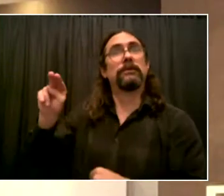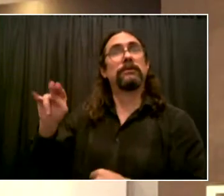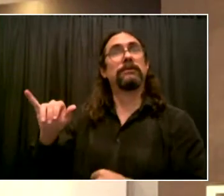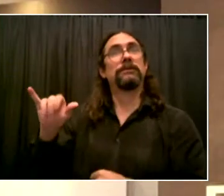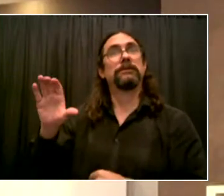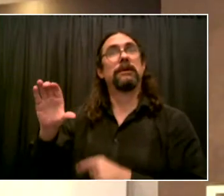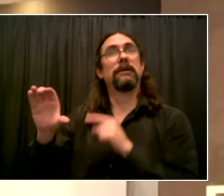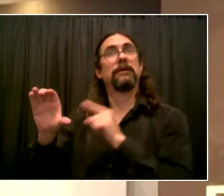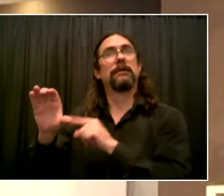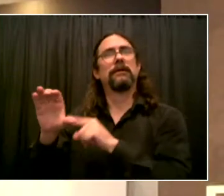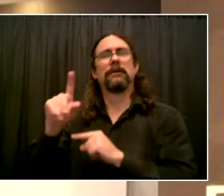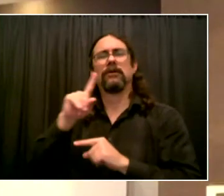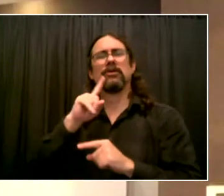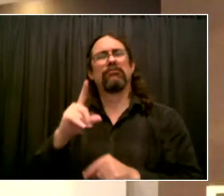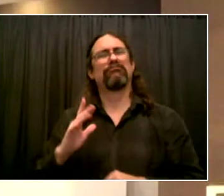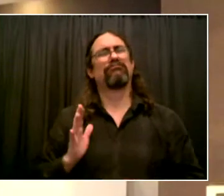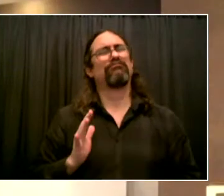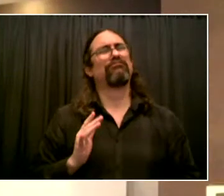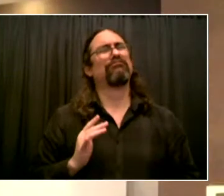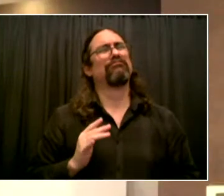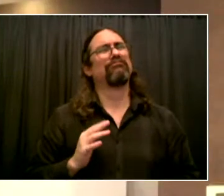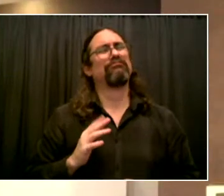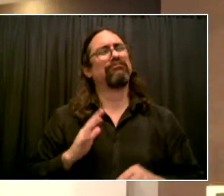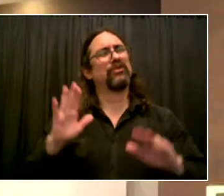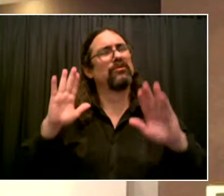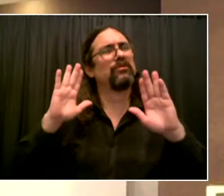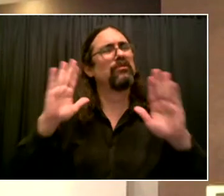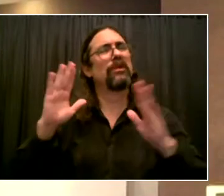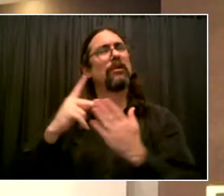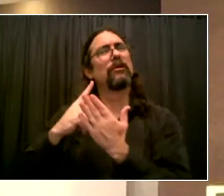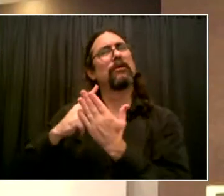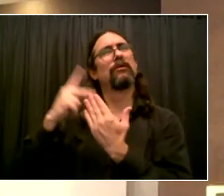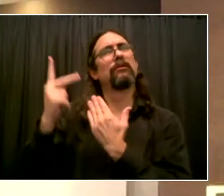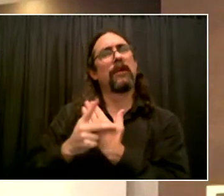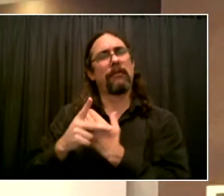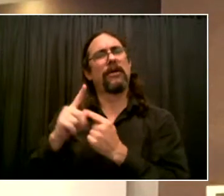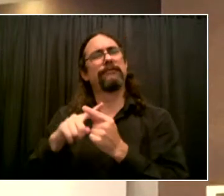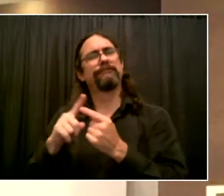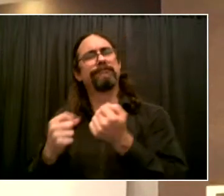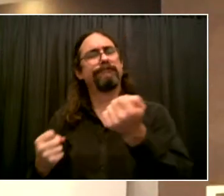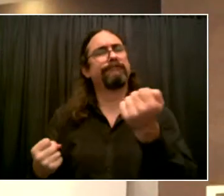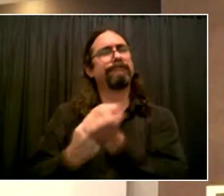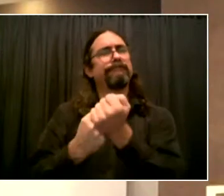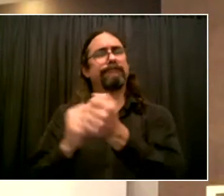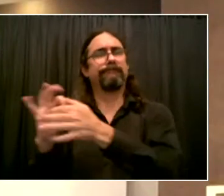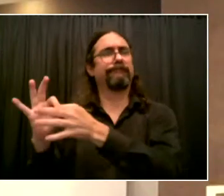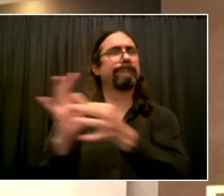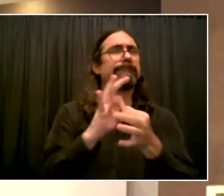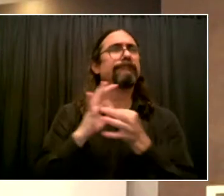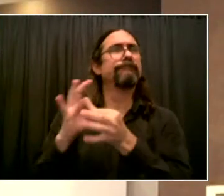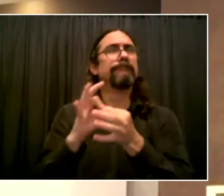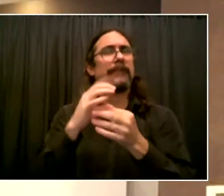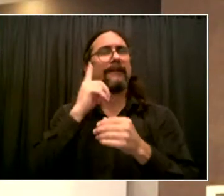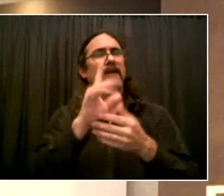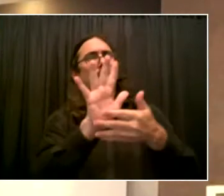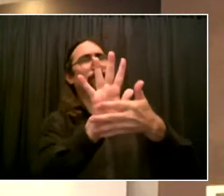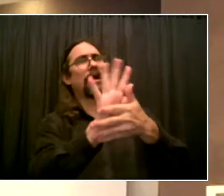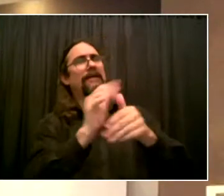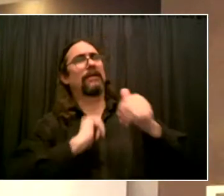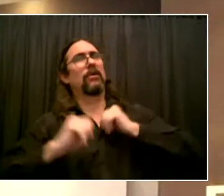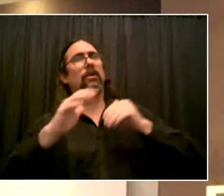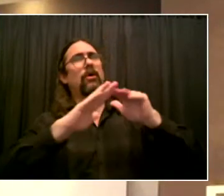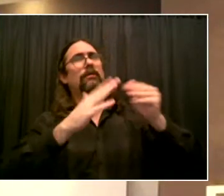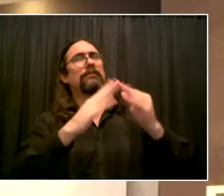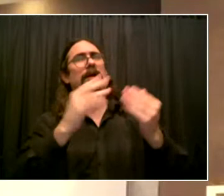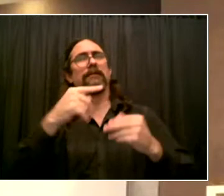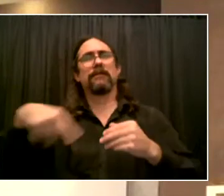by the pandemic. And as you said, there are a lot of great movies out now, James Bond, Venom, but there are so many more coming for the holiday season. And those